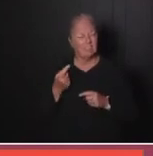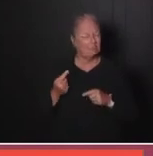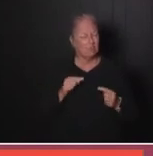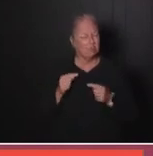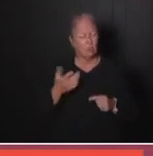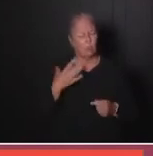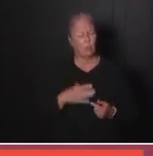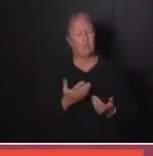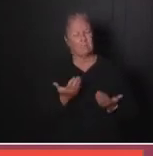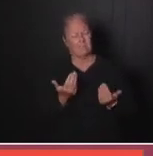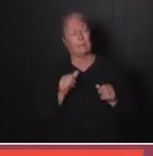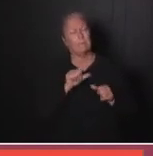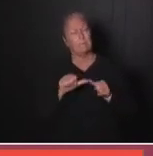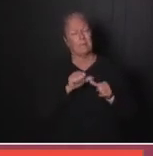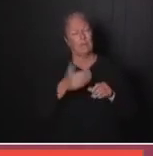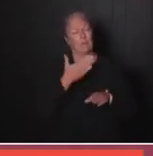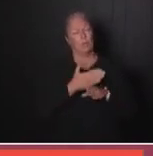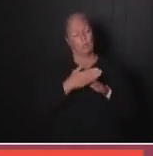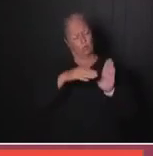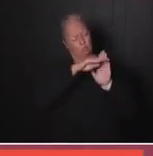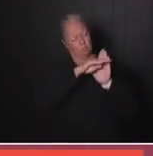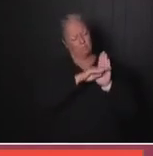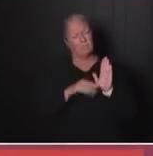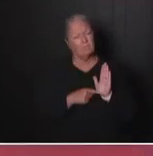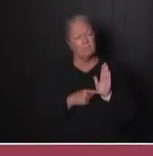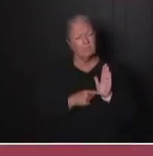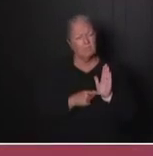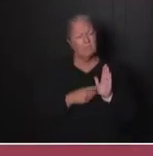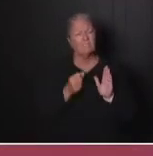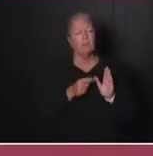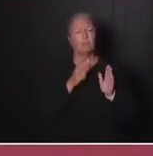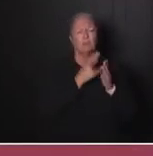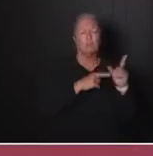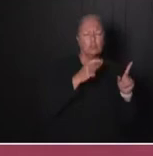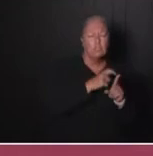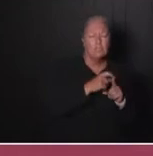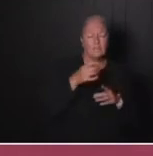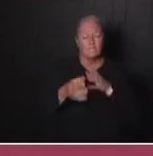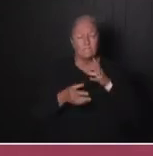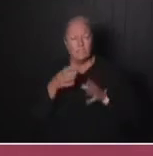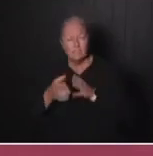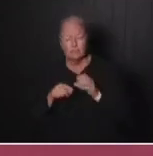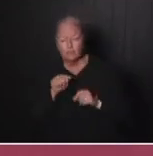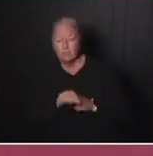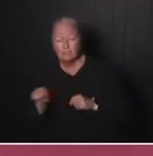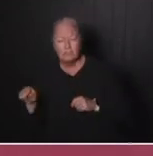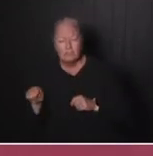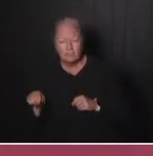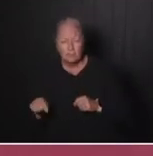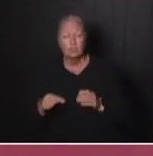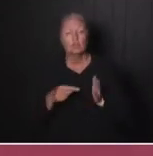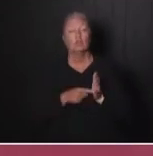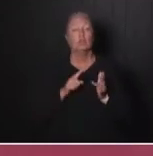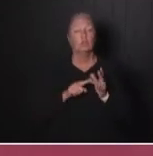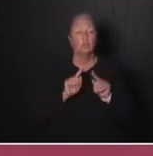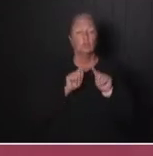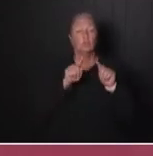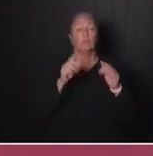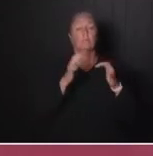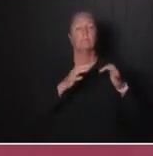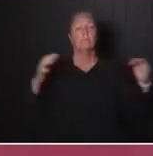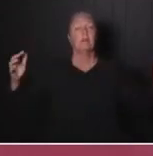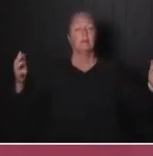working conditions from the shearing sheds and the factory floor to the floor of our parliaments.